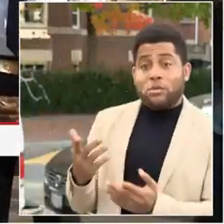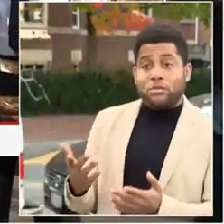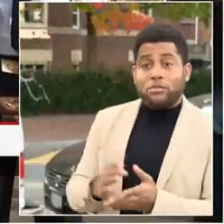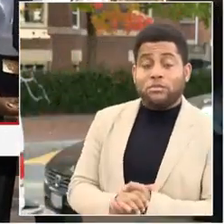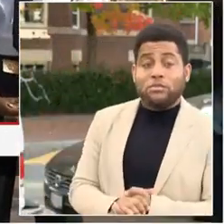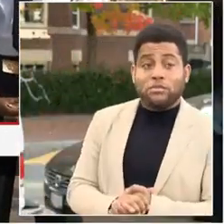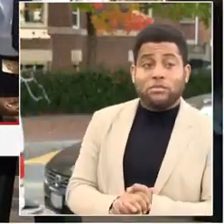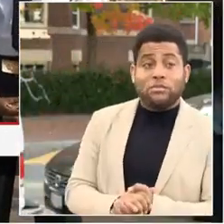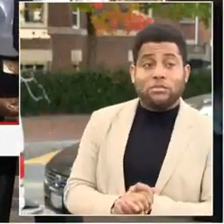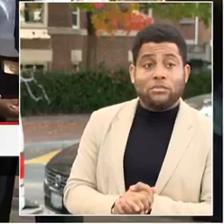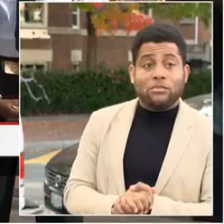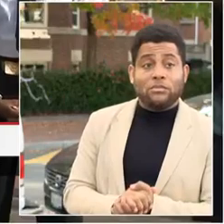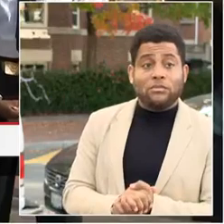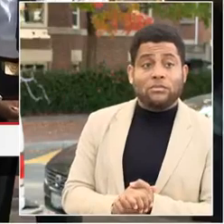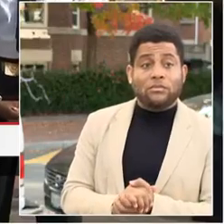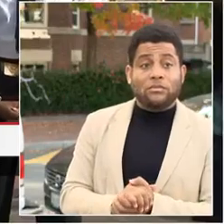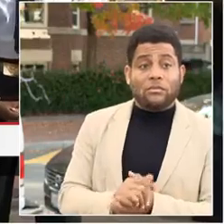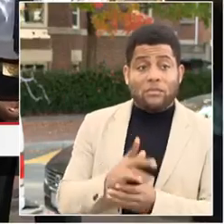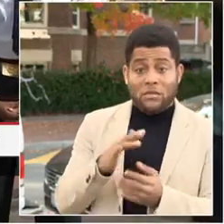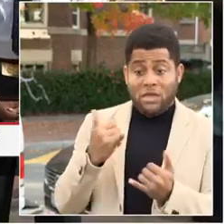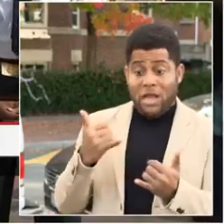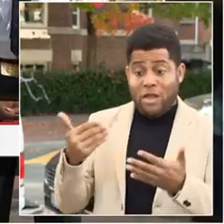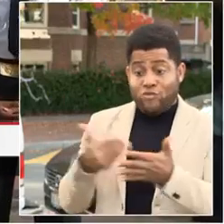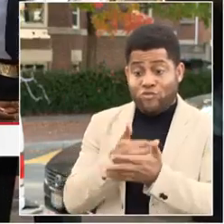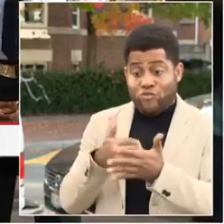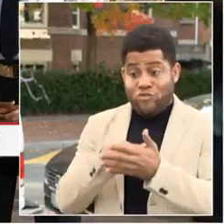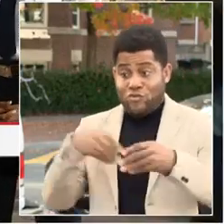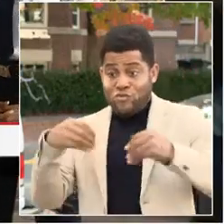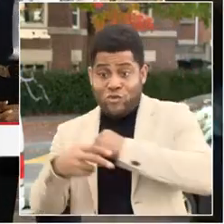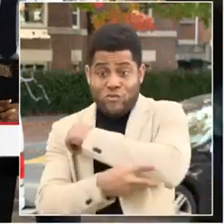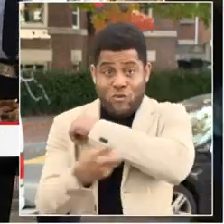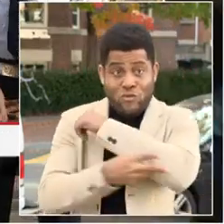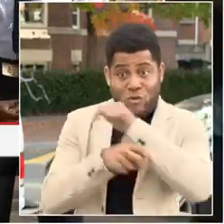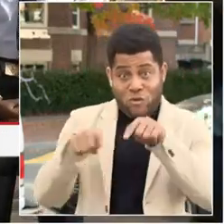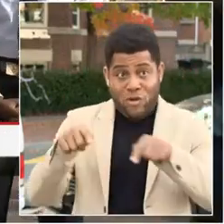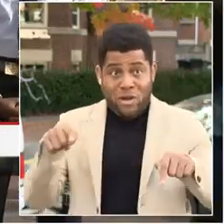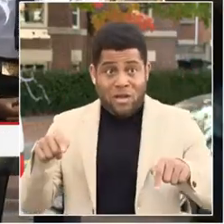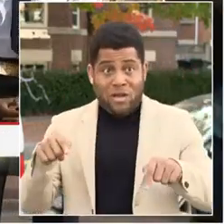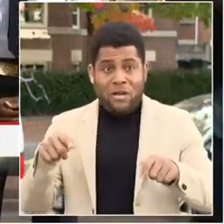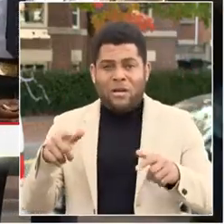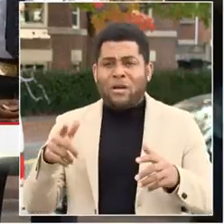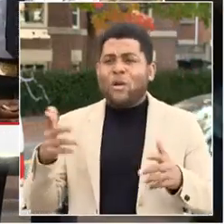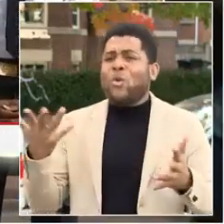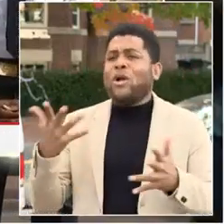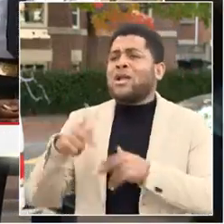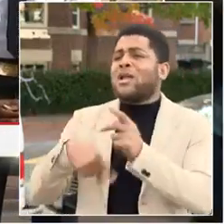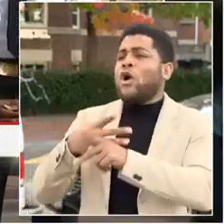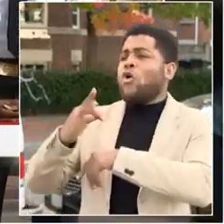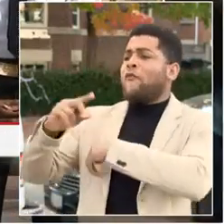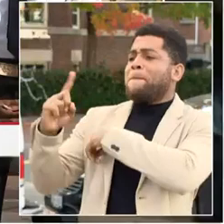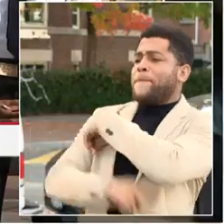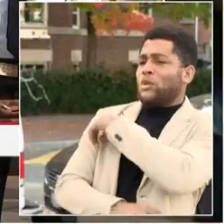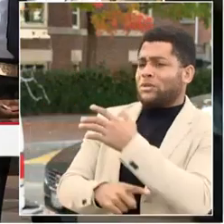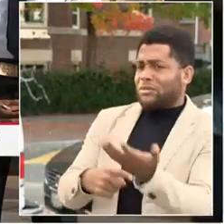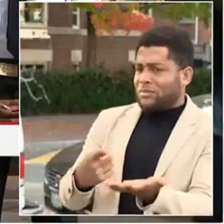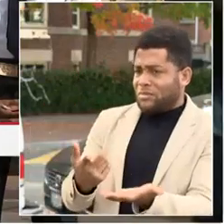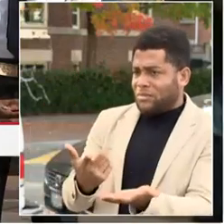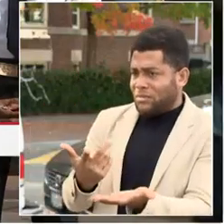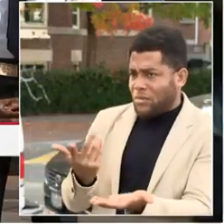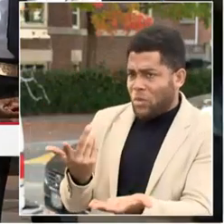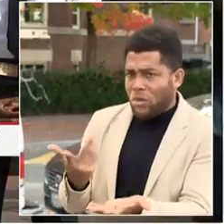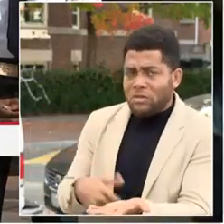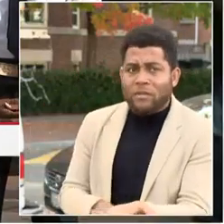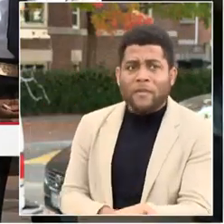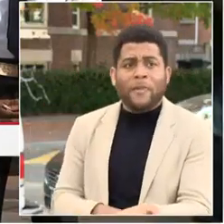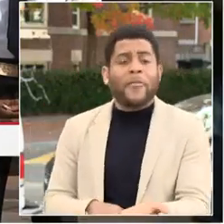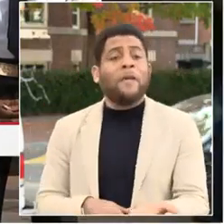can you talk? The question was penalties Yeah, what's the penalty on for retail, organized retail theft. organized retail? So what we've proposed is it